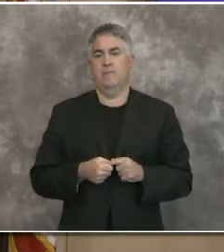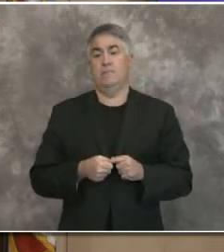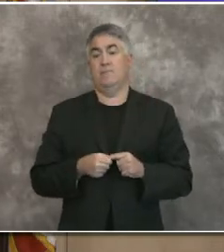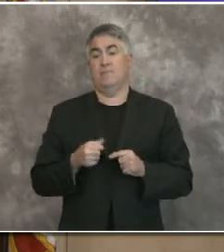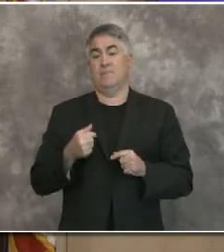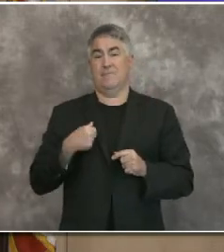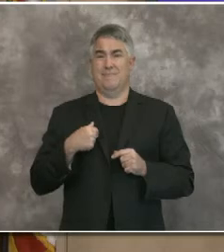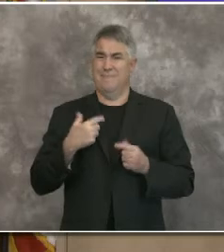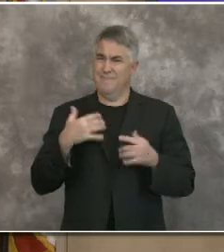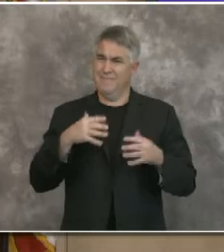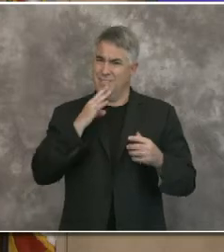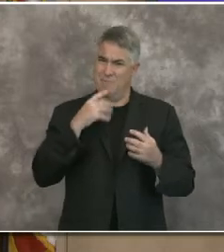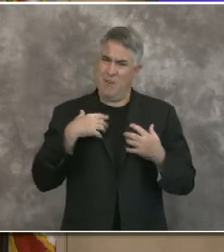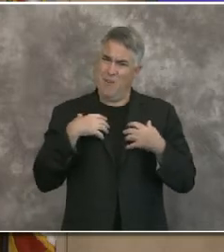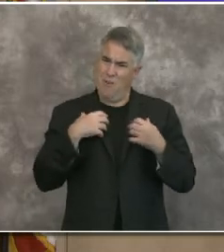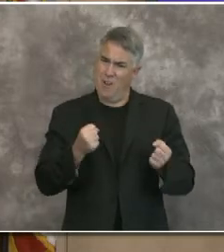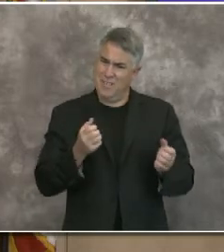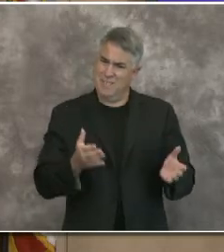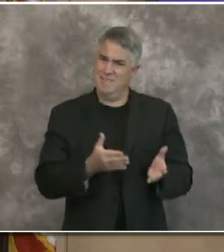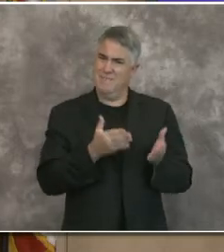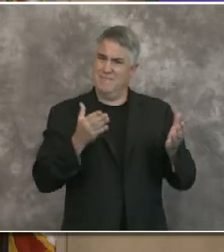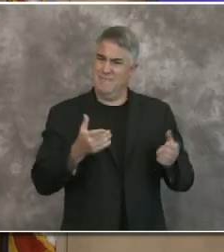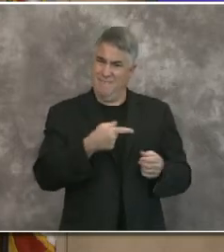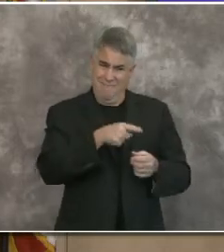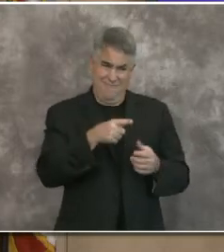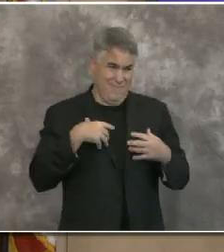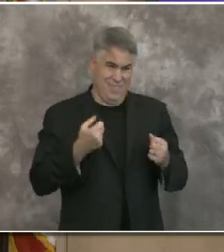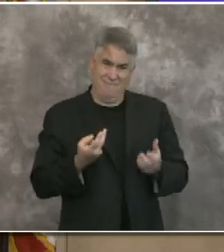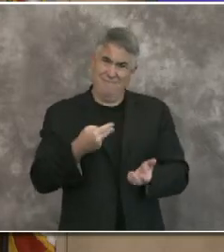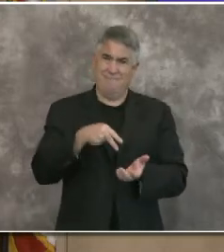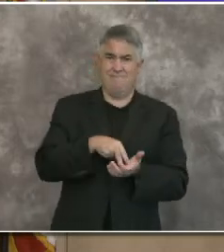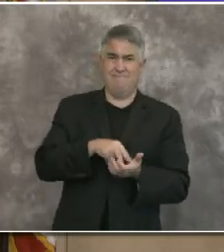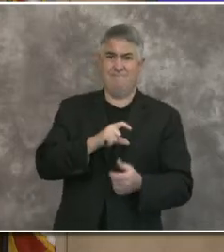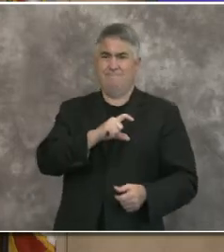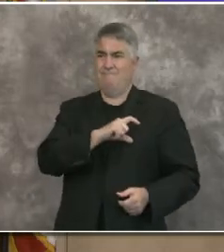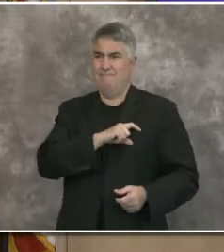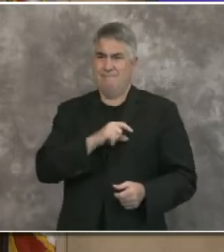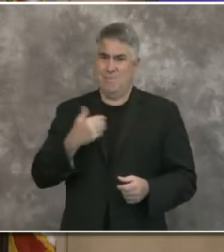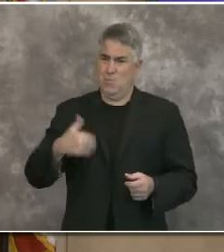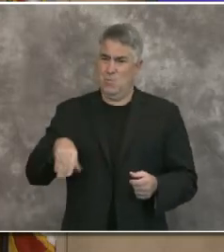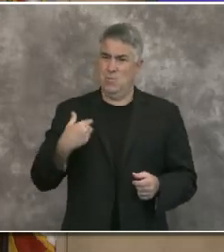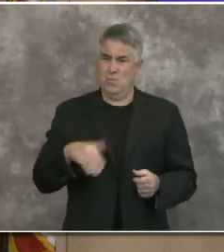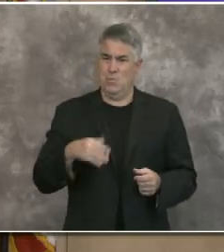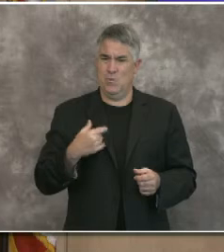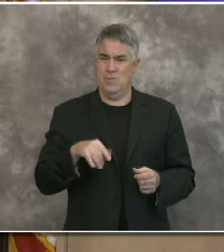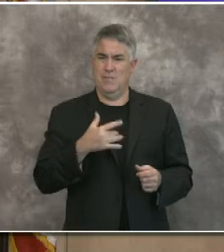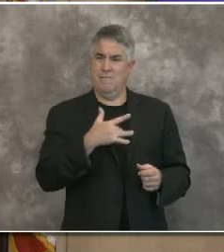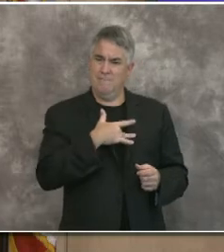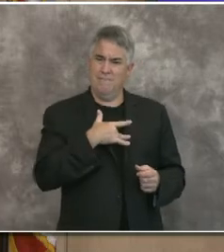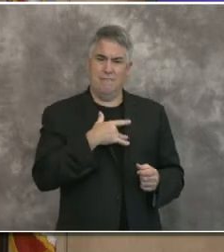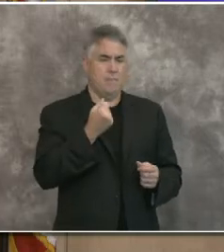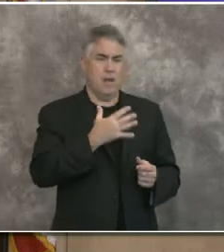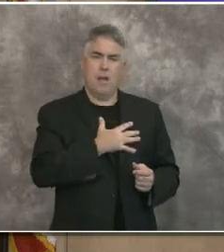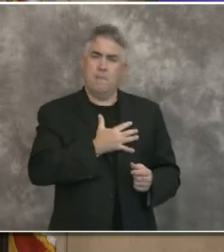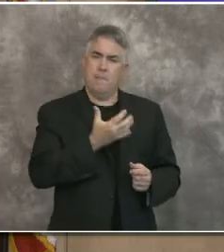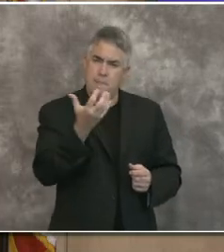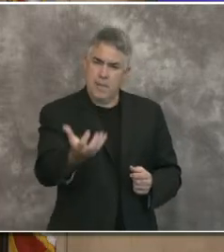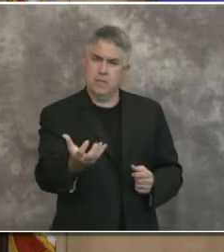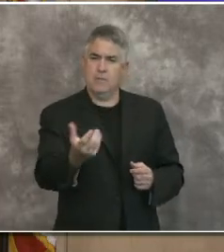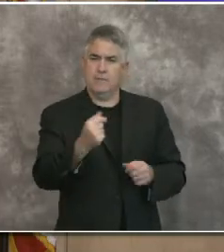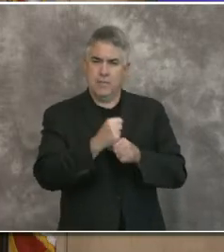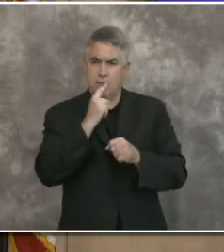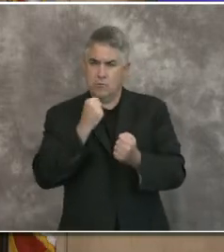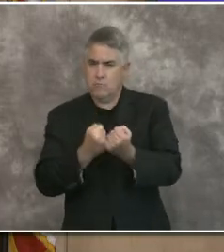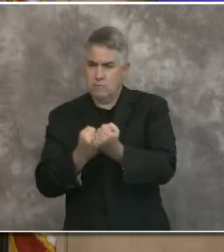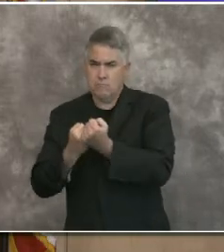takes. But I think more importantly than the courage, it really takes compassion. And that's what I tried to express to these